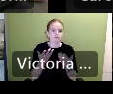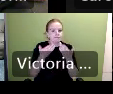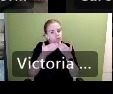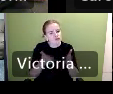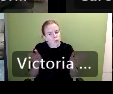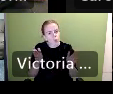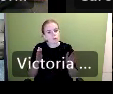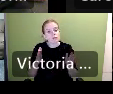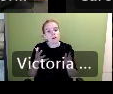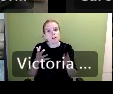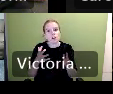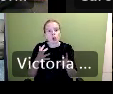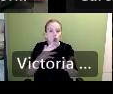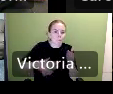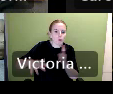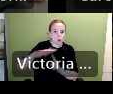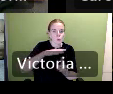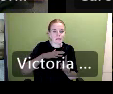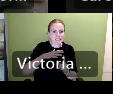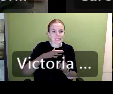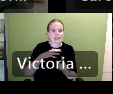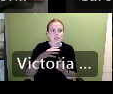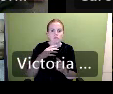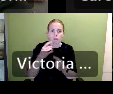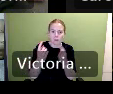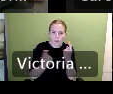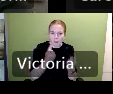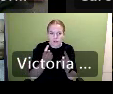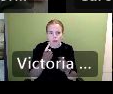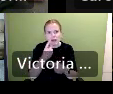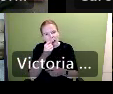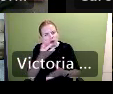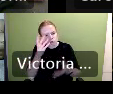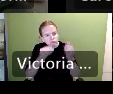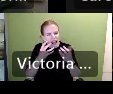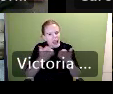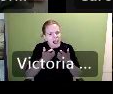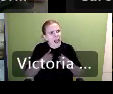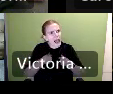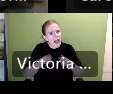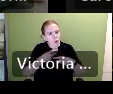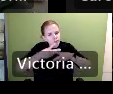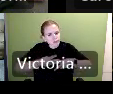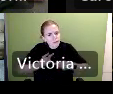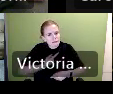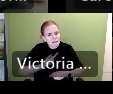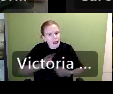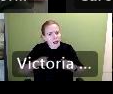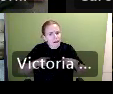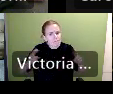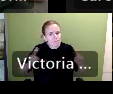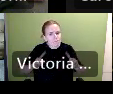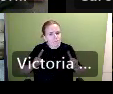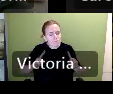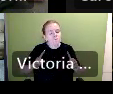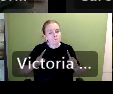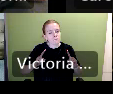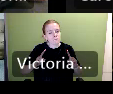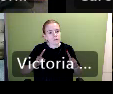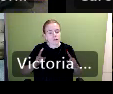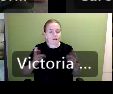in involving themselves in prevention initiatives. So it isn't just the work that the health service does. We want to